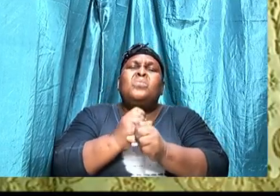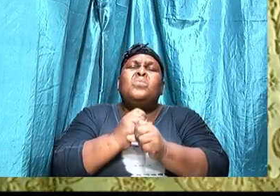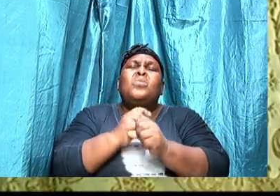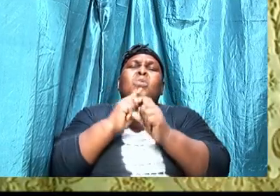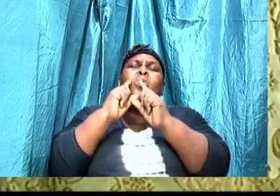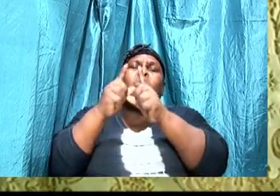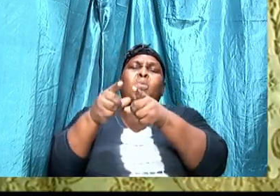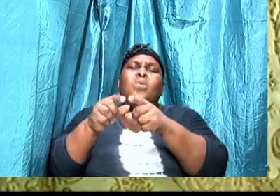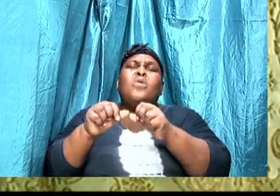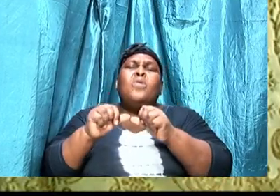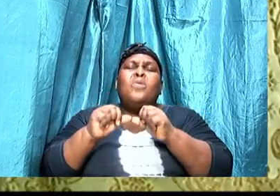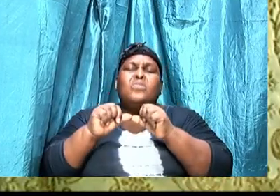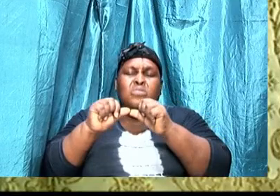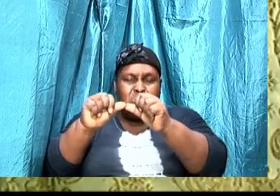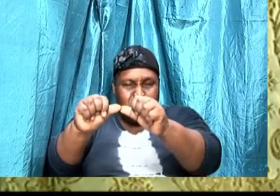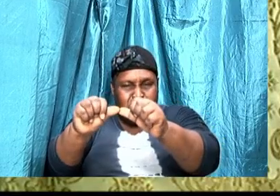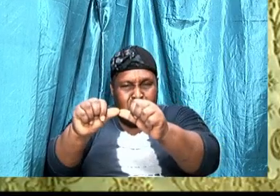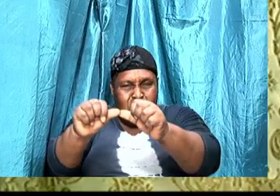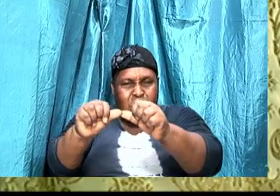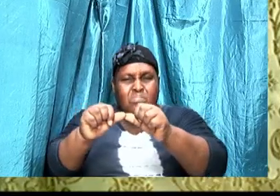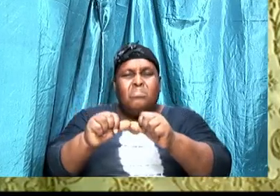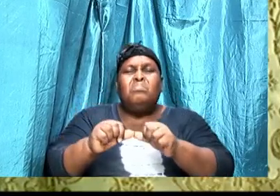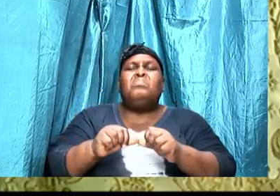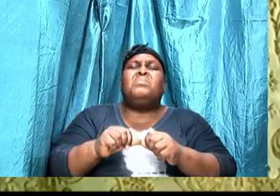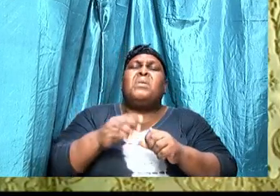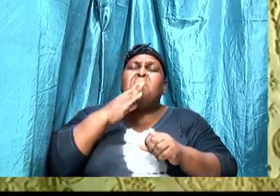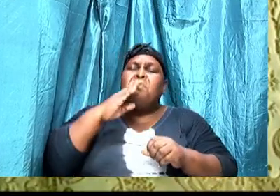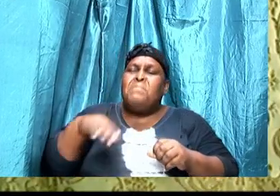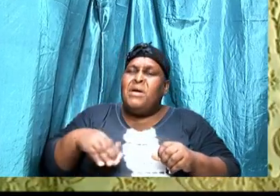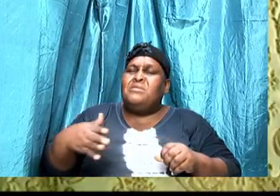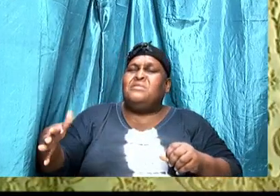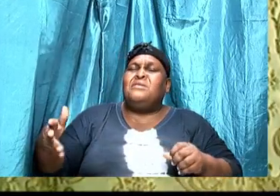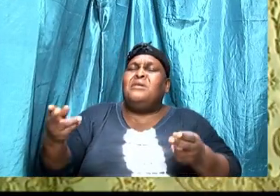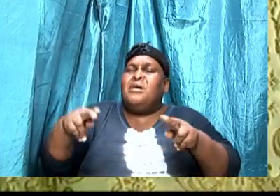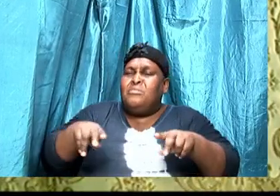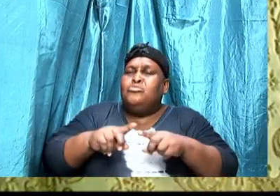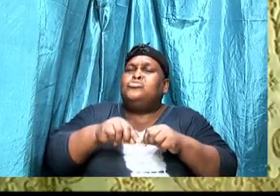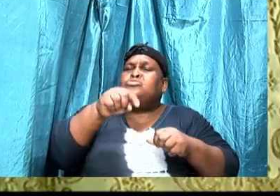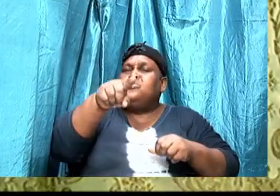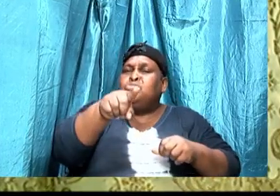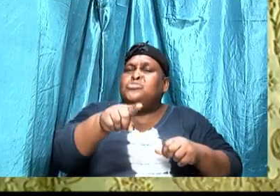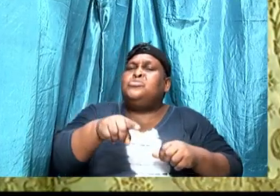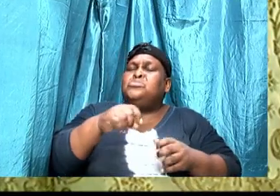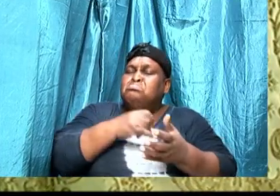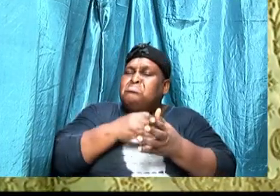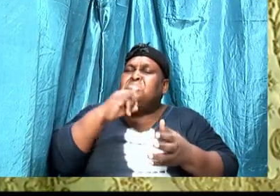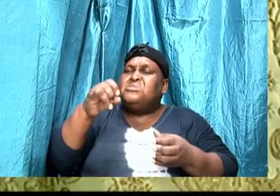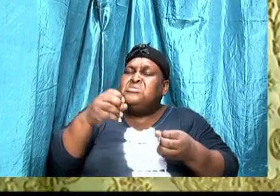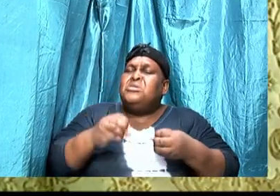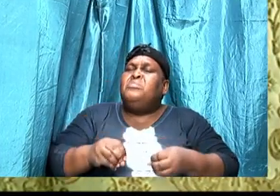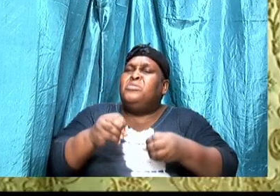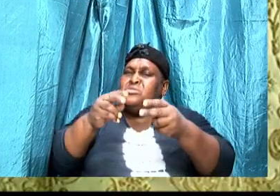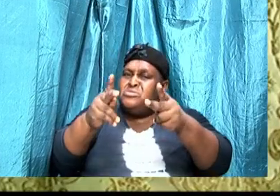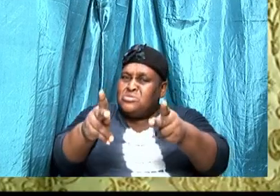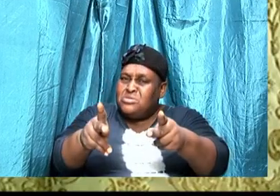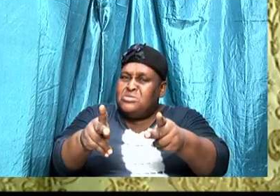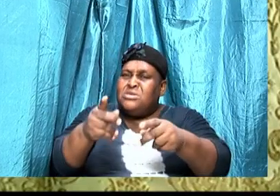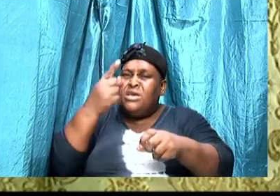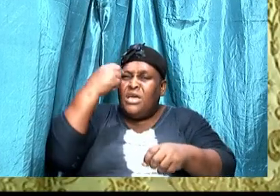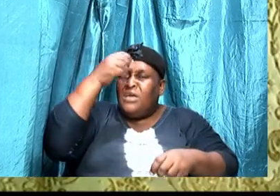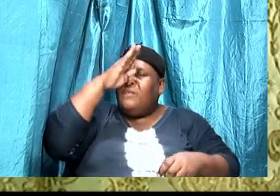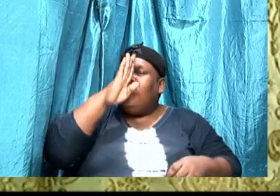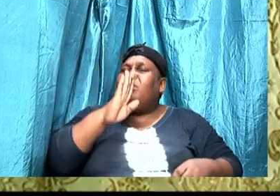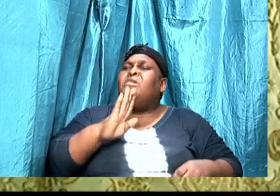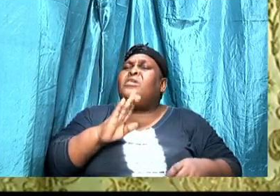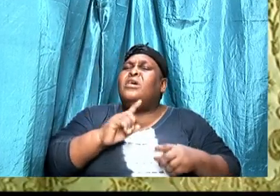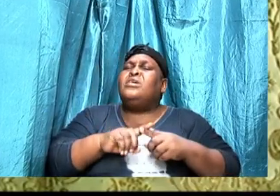thing actually happened to you. You know? So it is an opportunity, as it were, for God